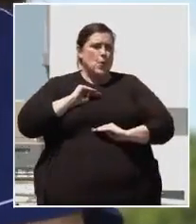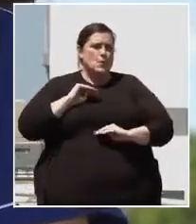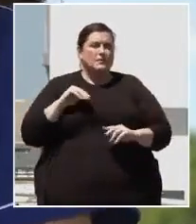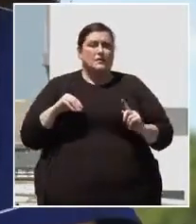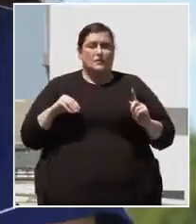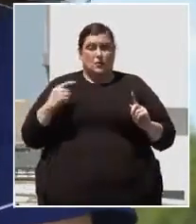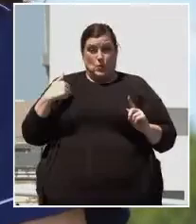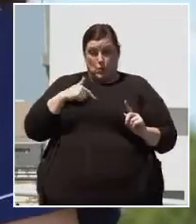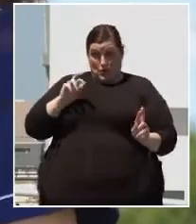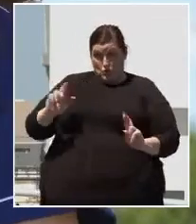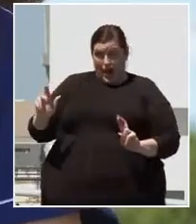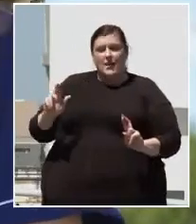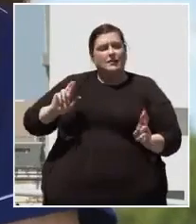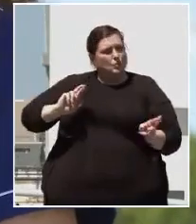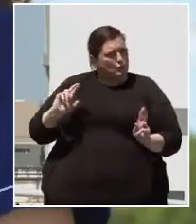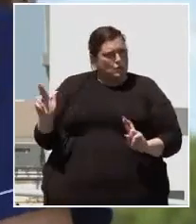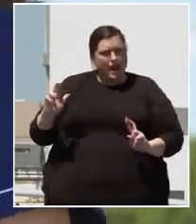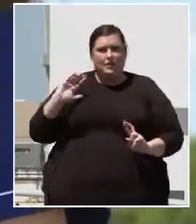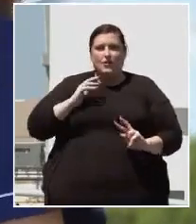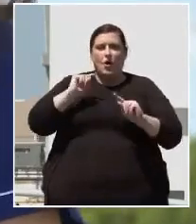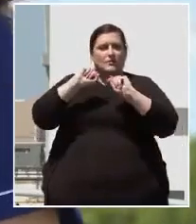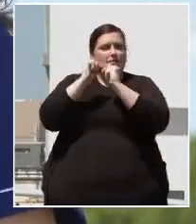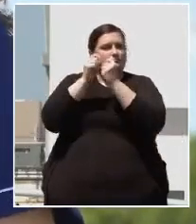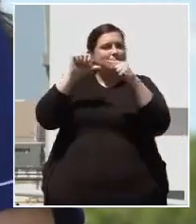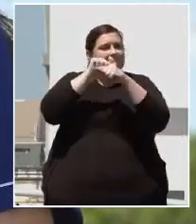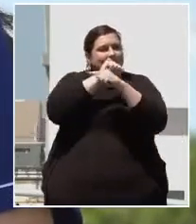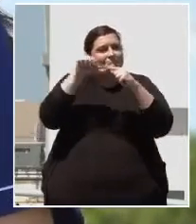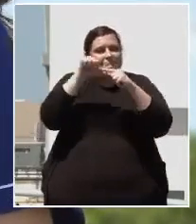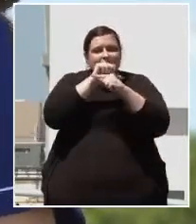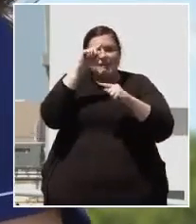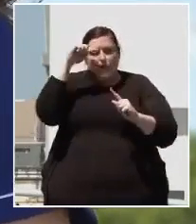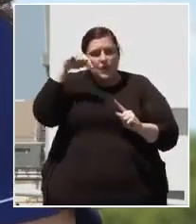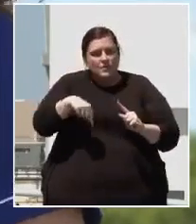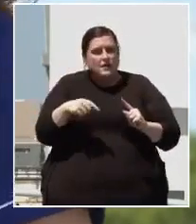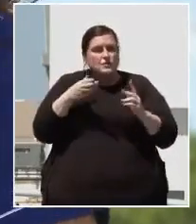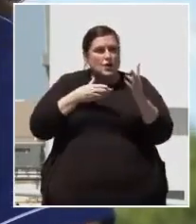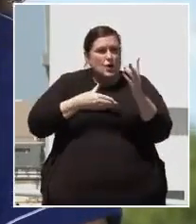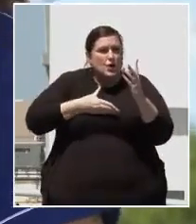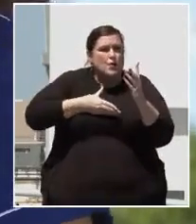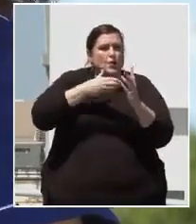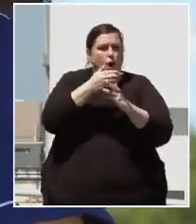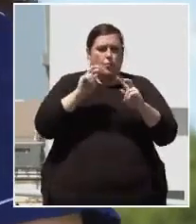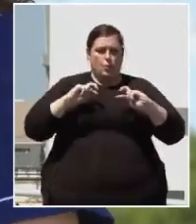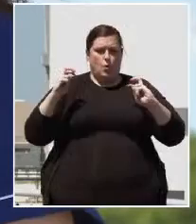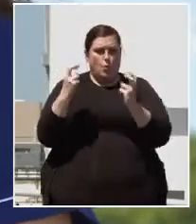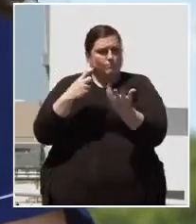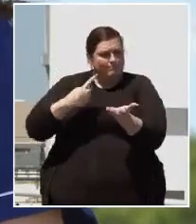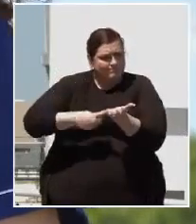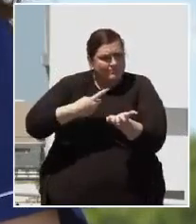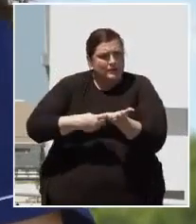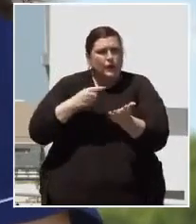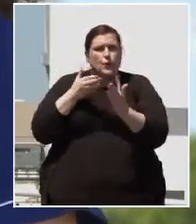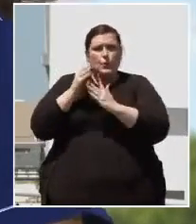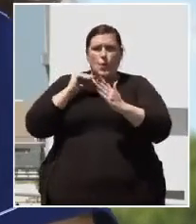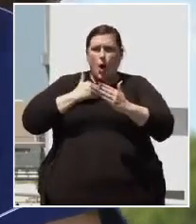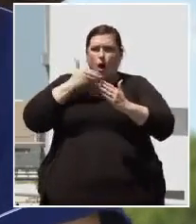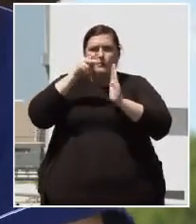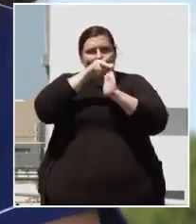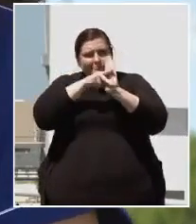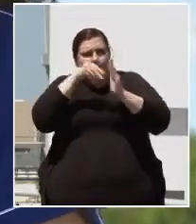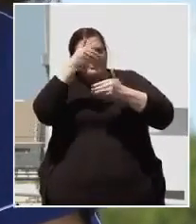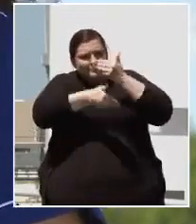um are we ready we we are ready our team has been training for this we've gone through our tabletops we've gone through our procedures we've gone through our